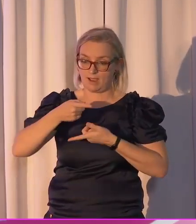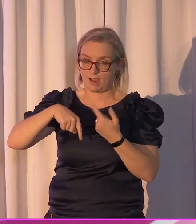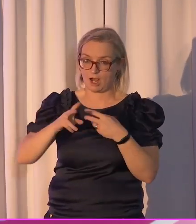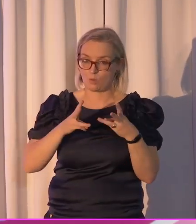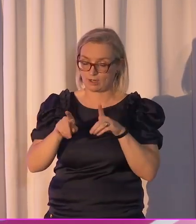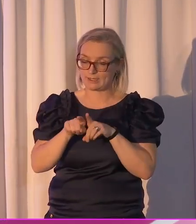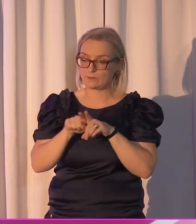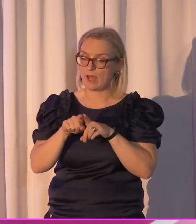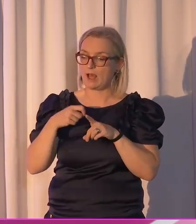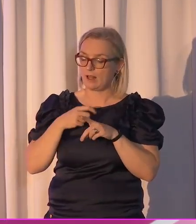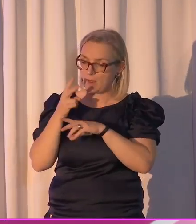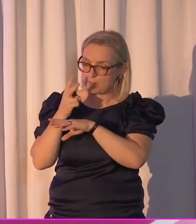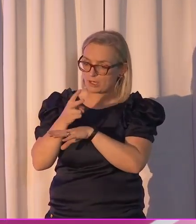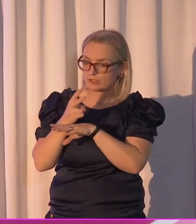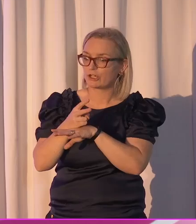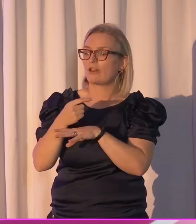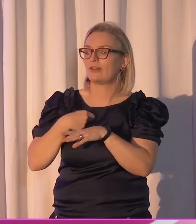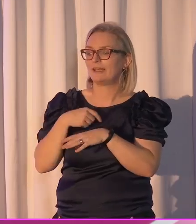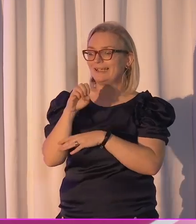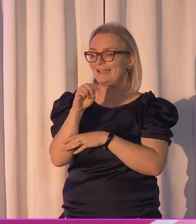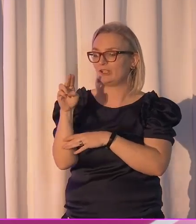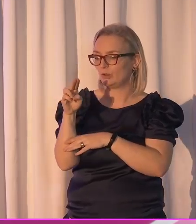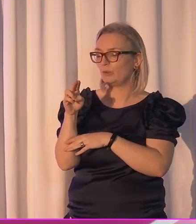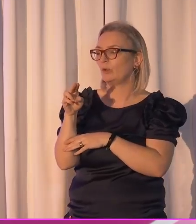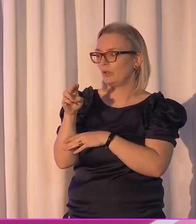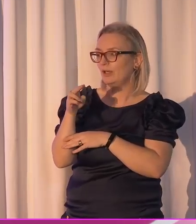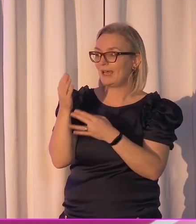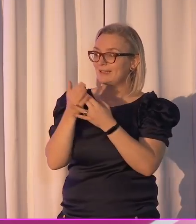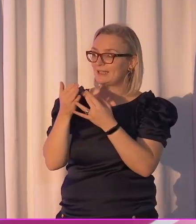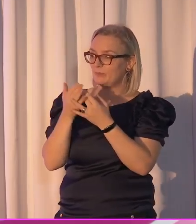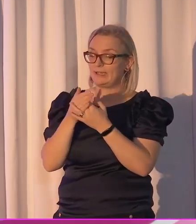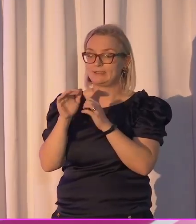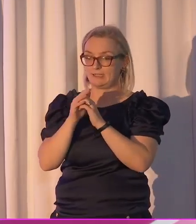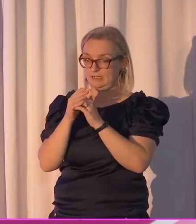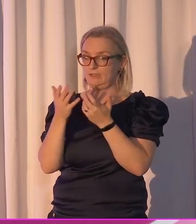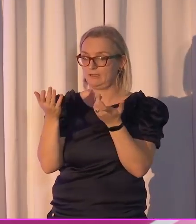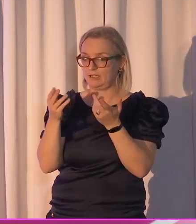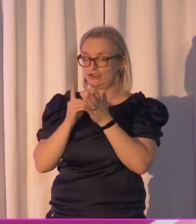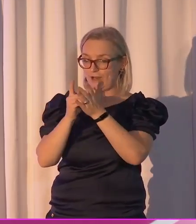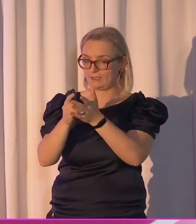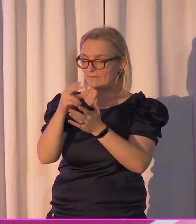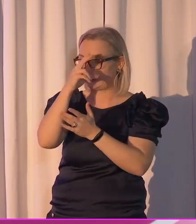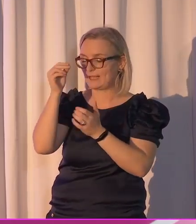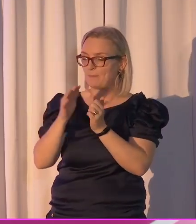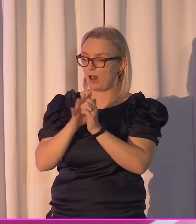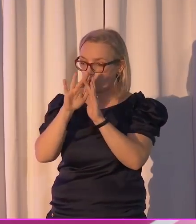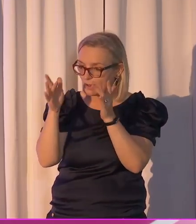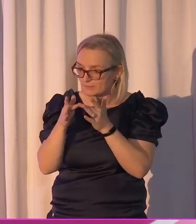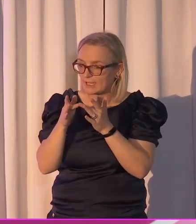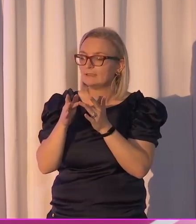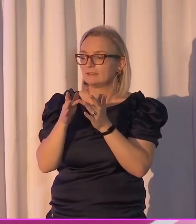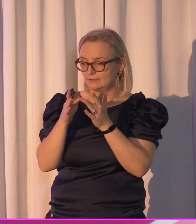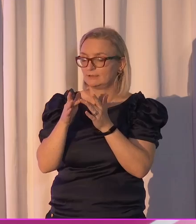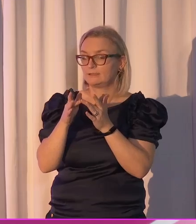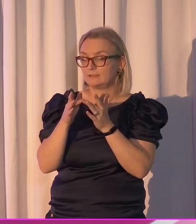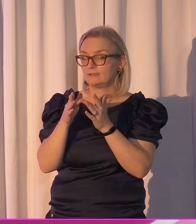the EU Web Accessibility Directive involves the monitoring of the websites of public bodies central to realising Article